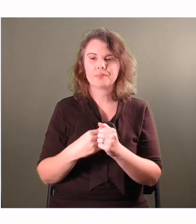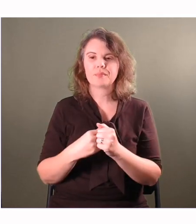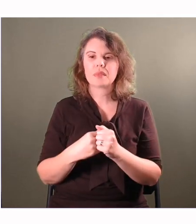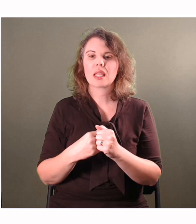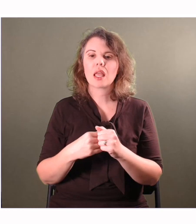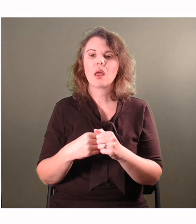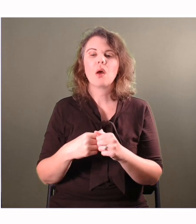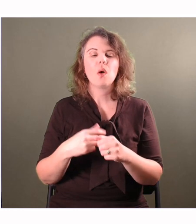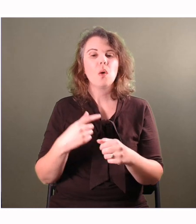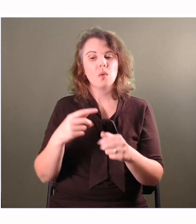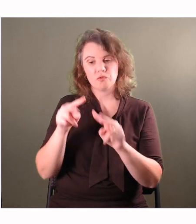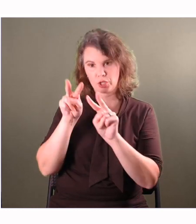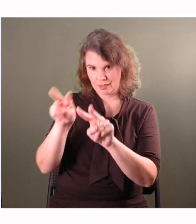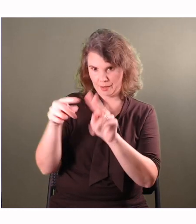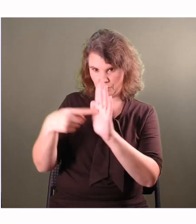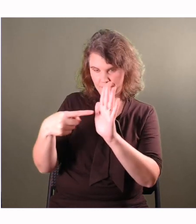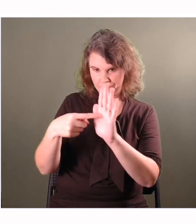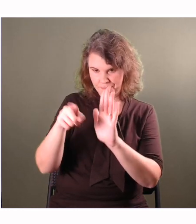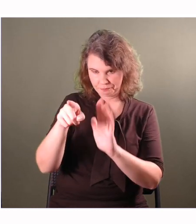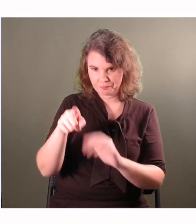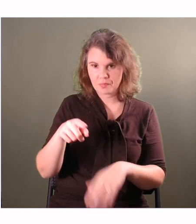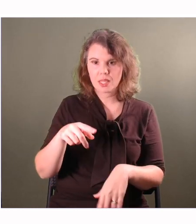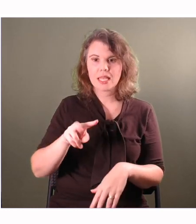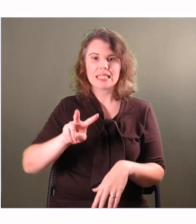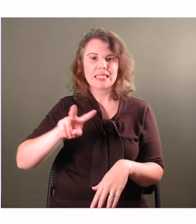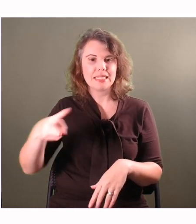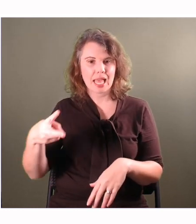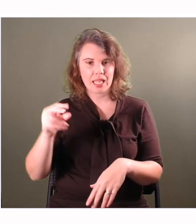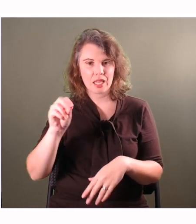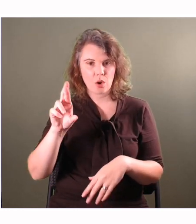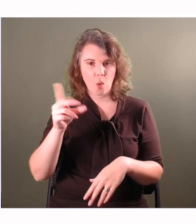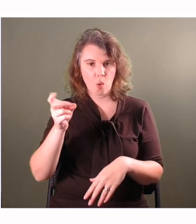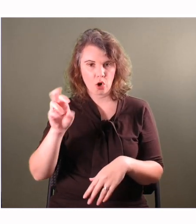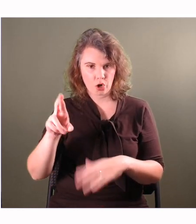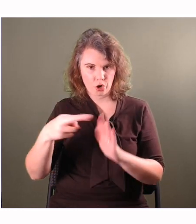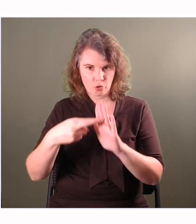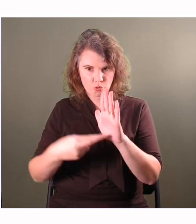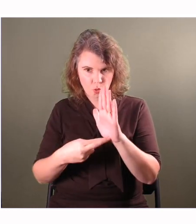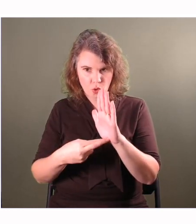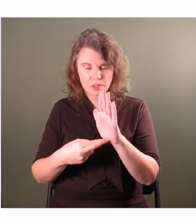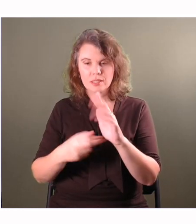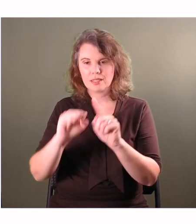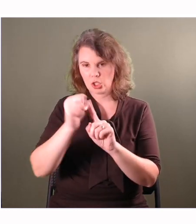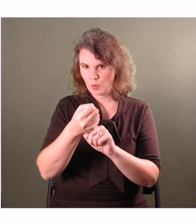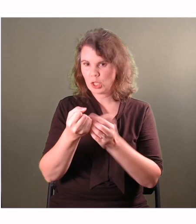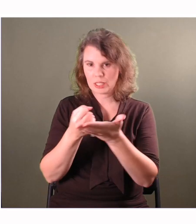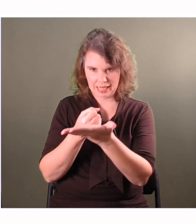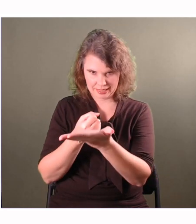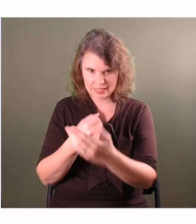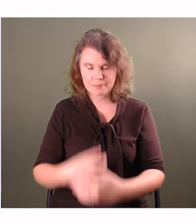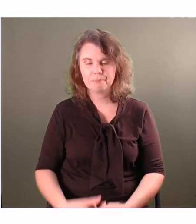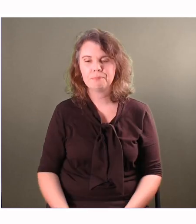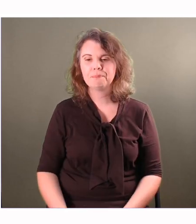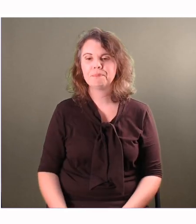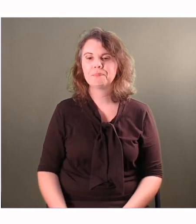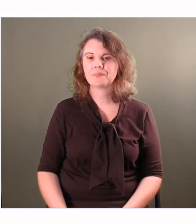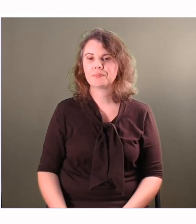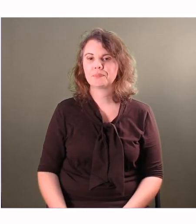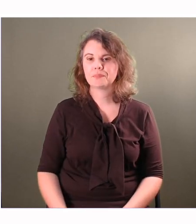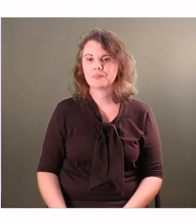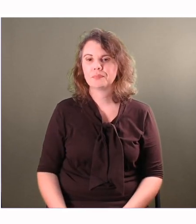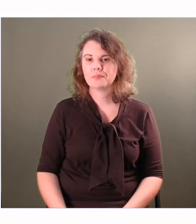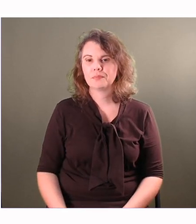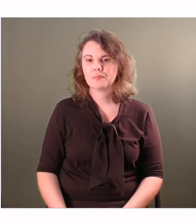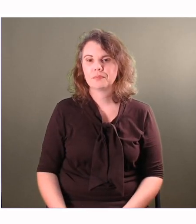Well, we can look at these second-order rules by a situation such as this. We